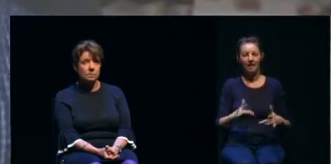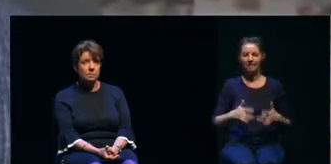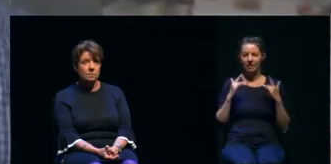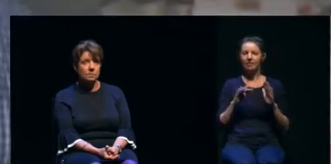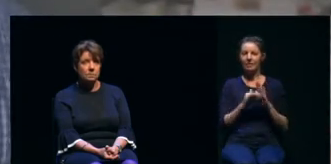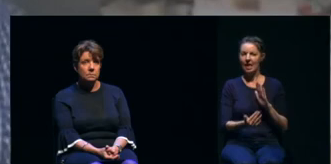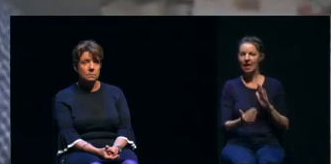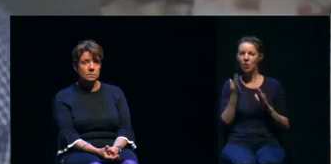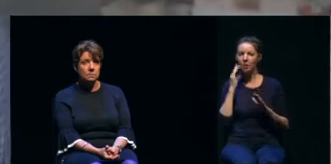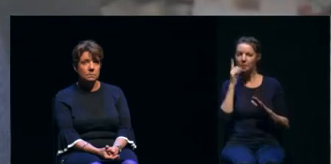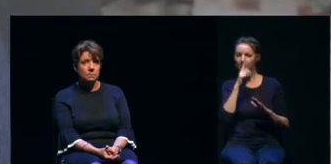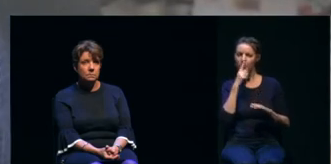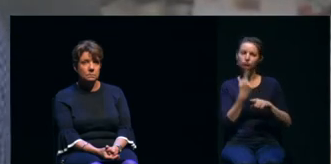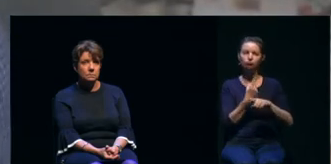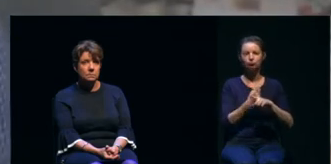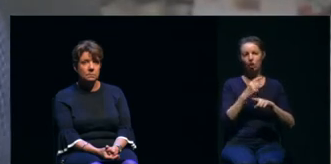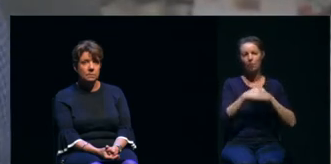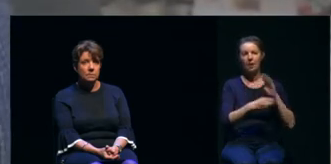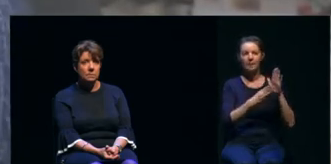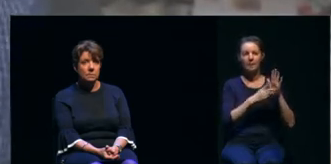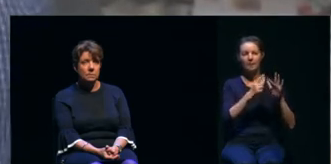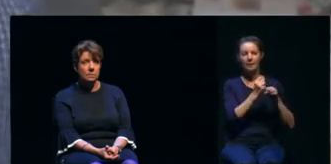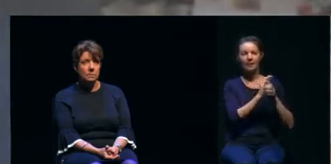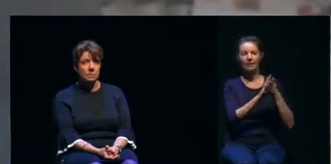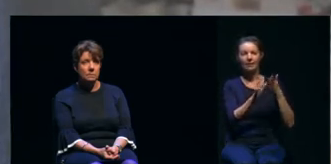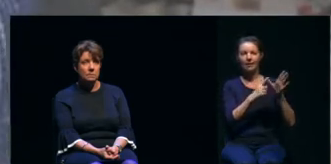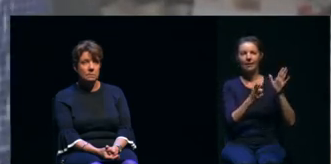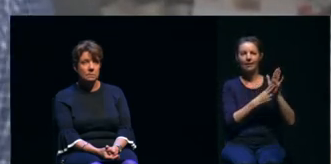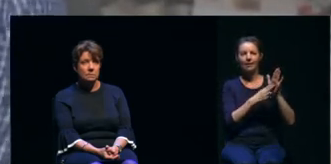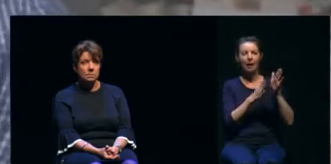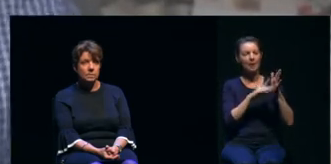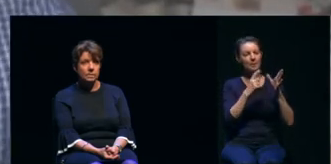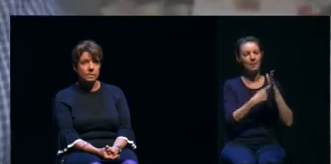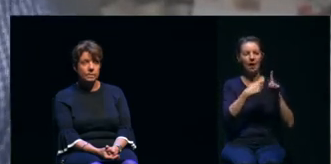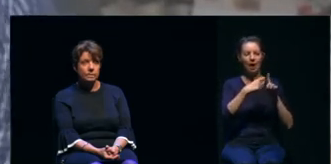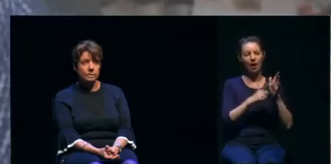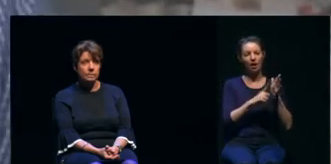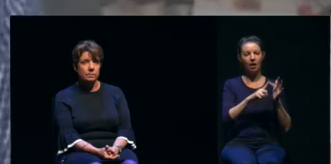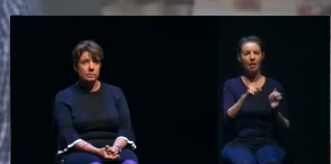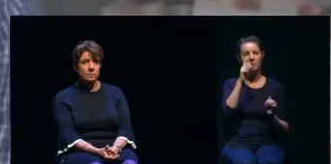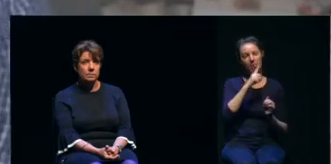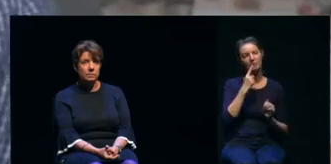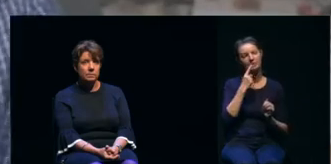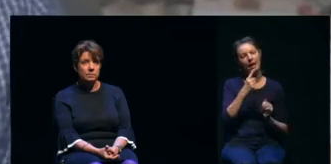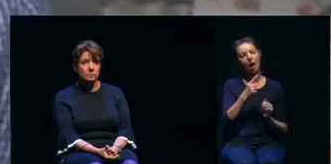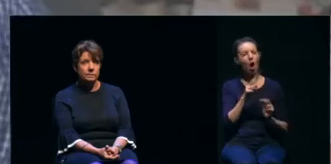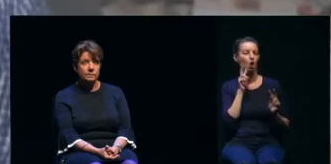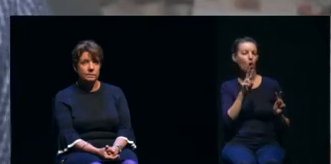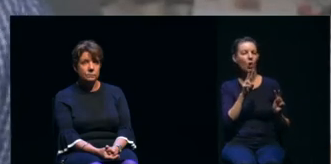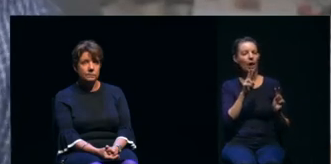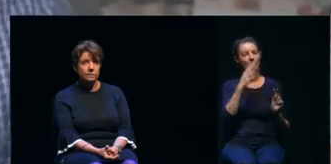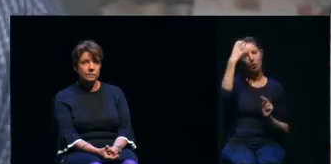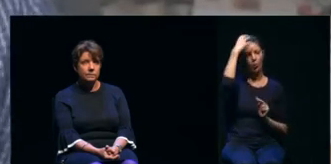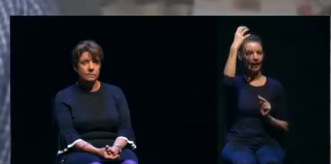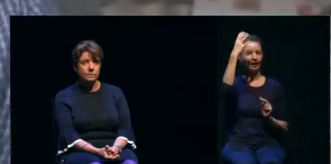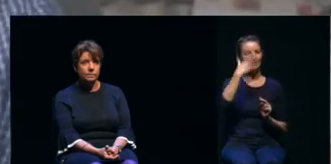when we're seeing people, when people discuss Meghan Markle, there's this kind of like, well, you know, look at the history of the royal family. You know, look at the Queen. You just have to slap on a brave